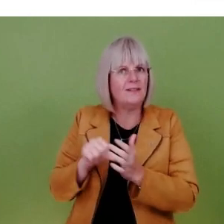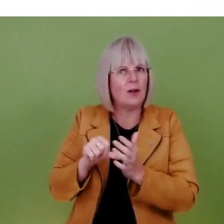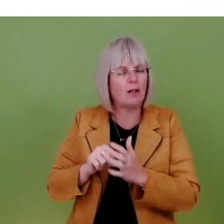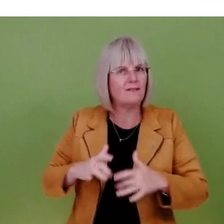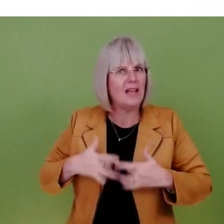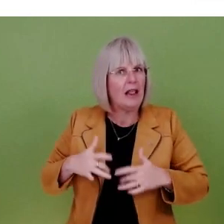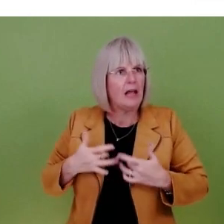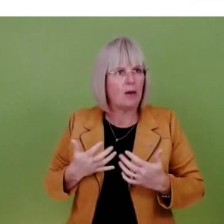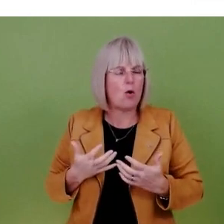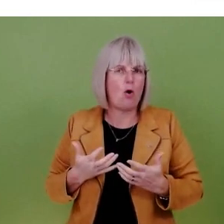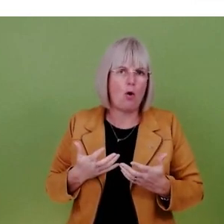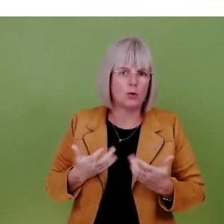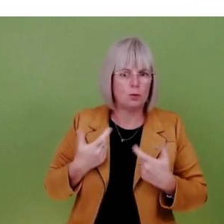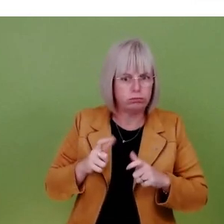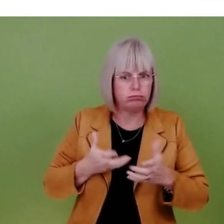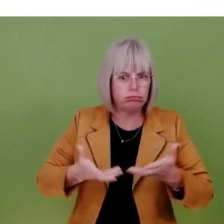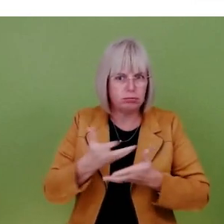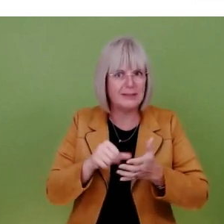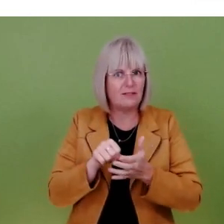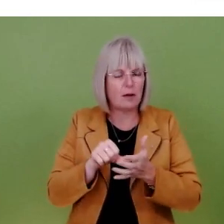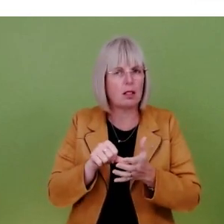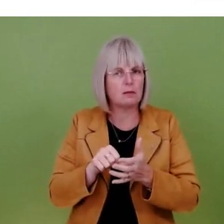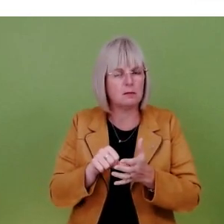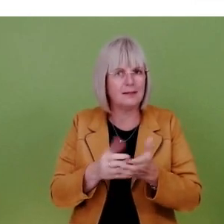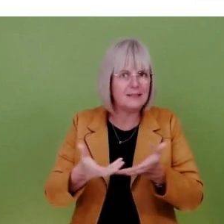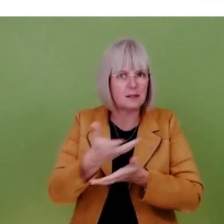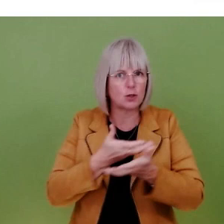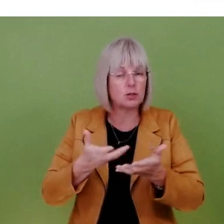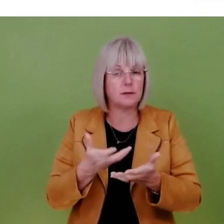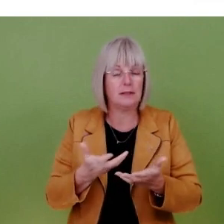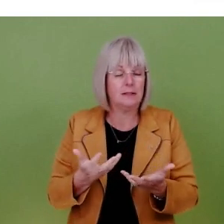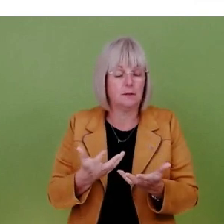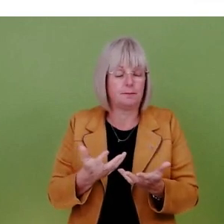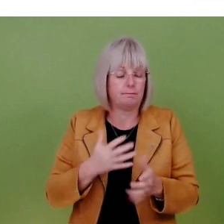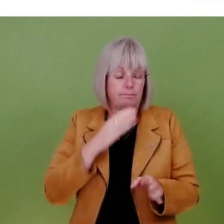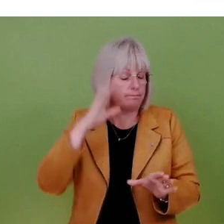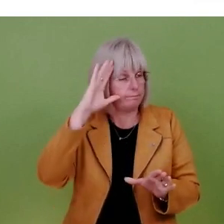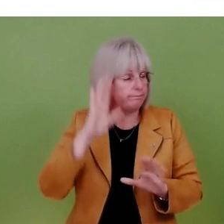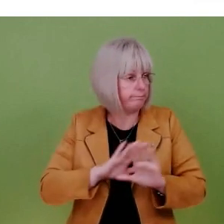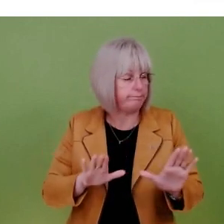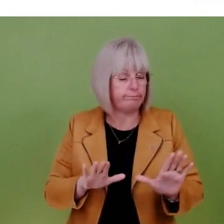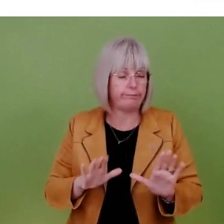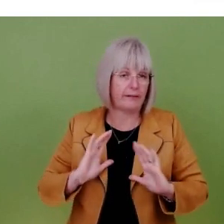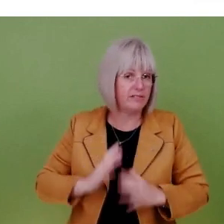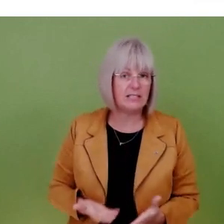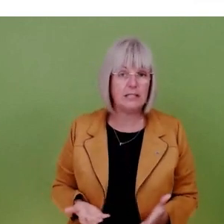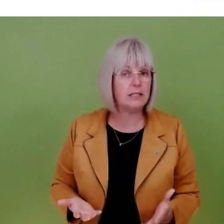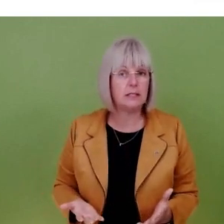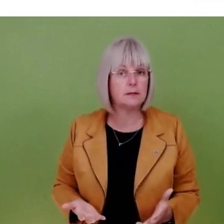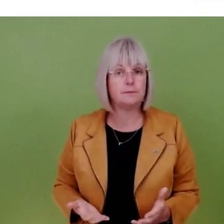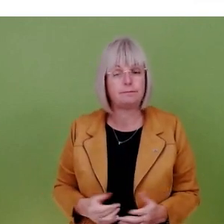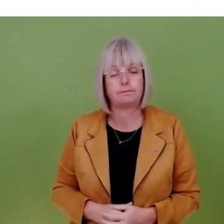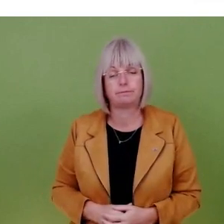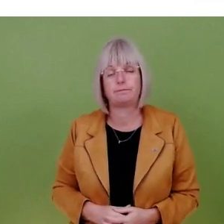discussions is reduced. There's a lot of compassion fatigue and limited space to think. I think what can happen, another barrier alongside that,